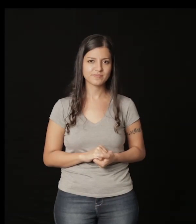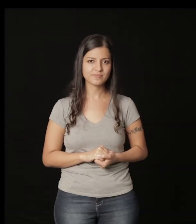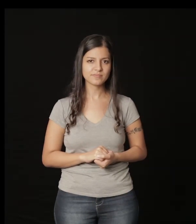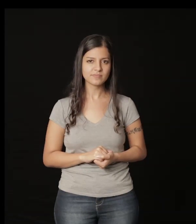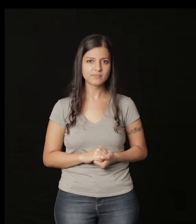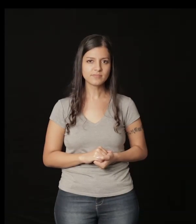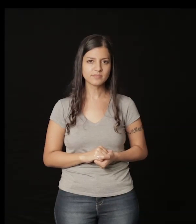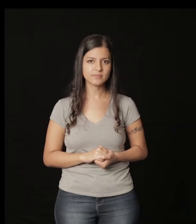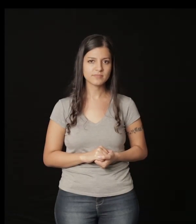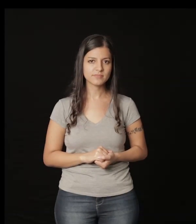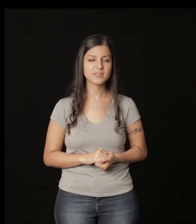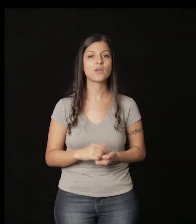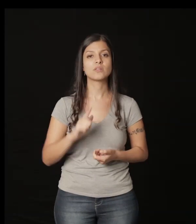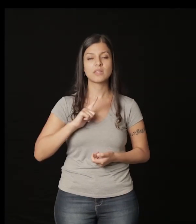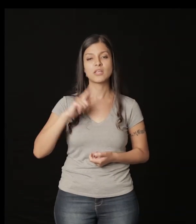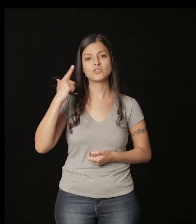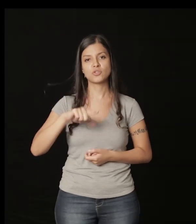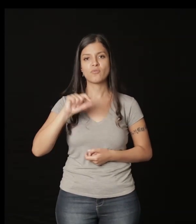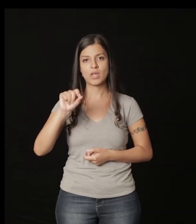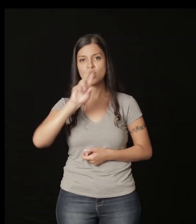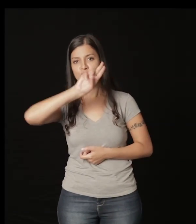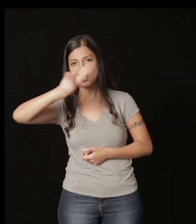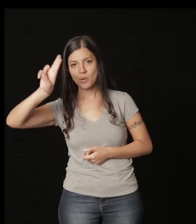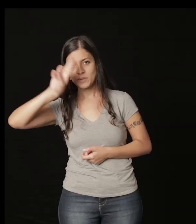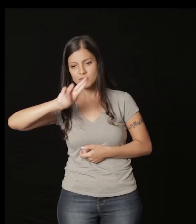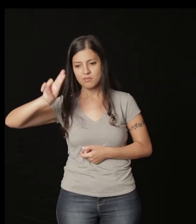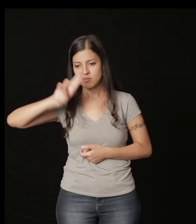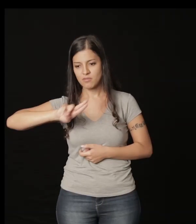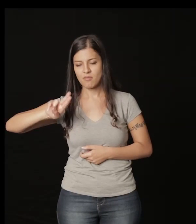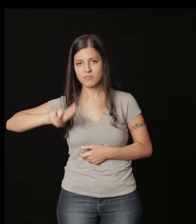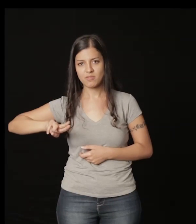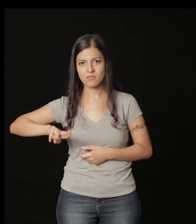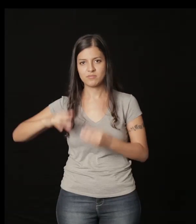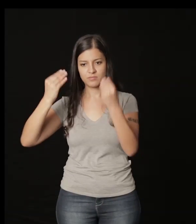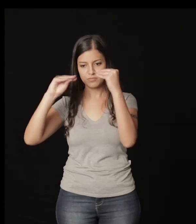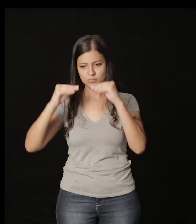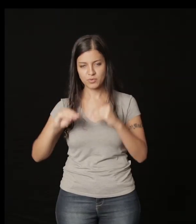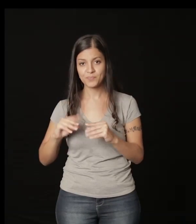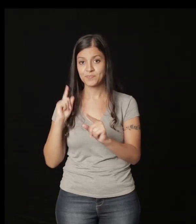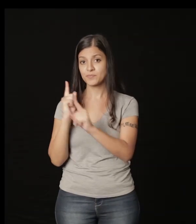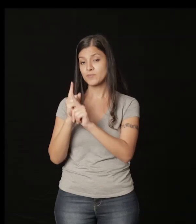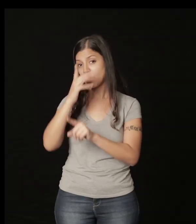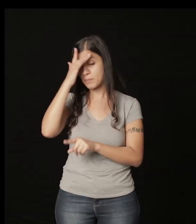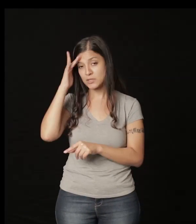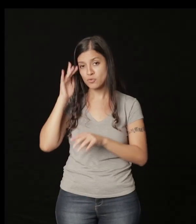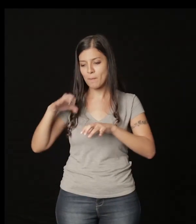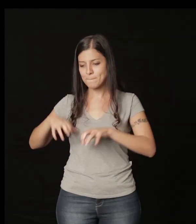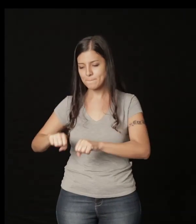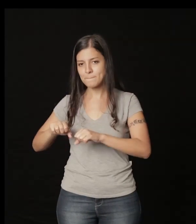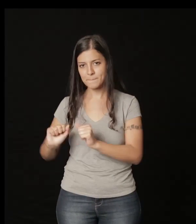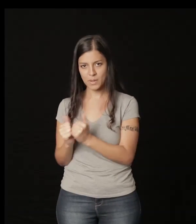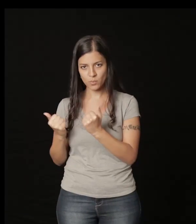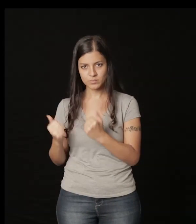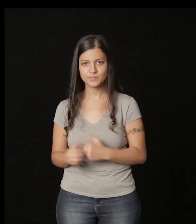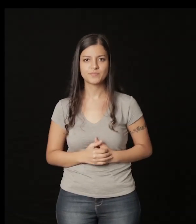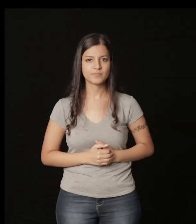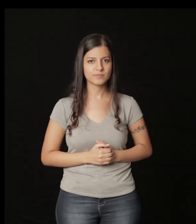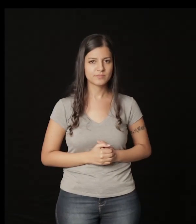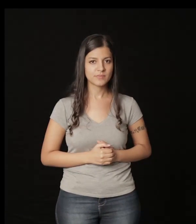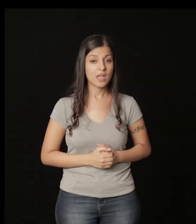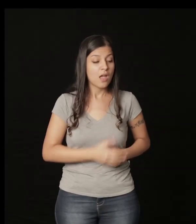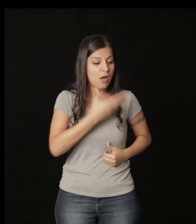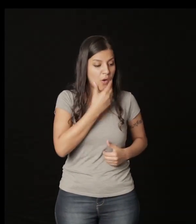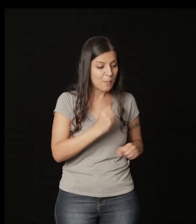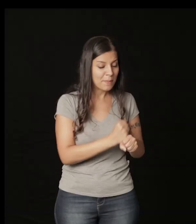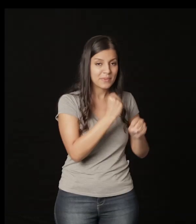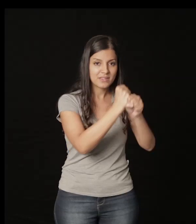camera. So we recast all of those archetypes. We found a baker. We